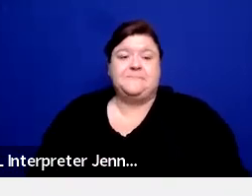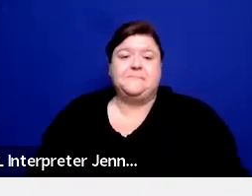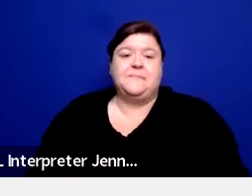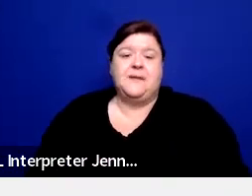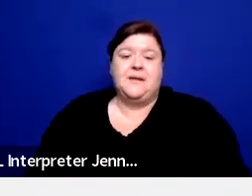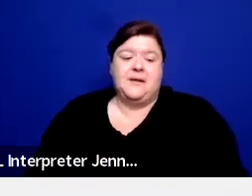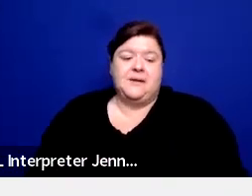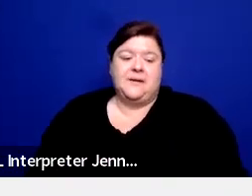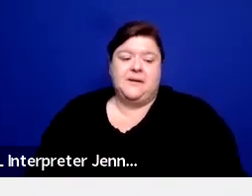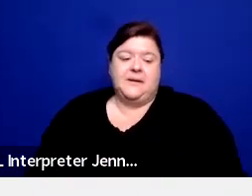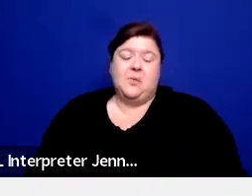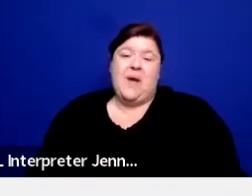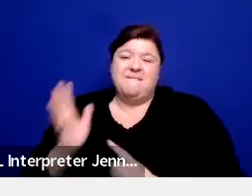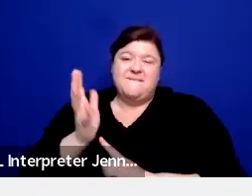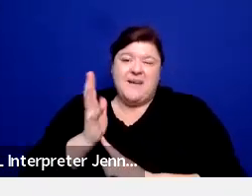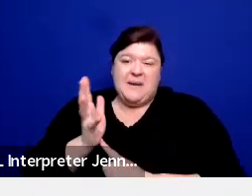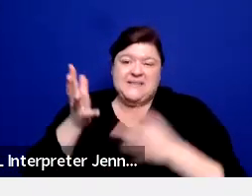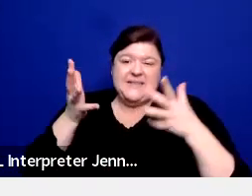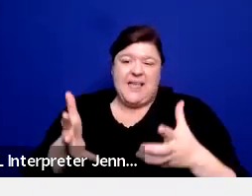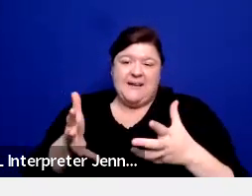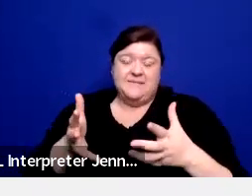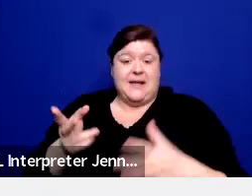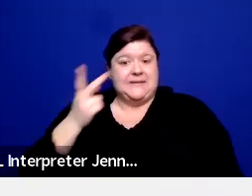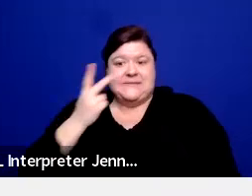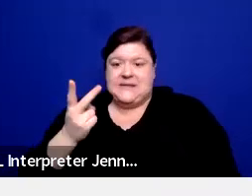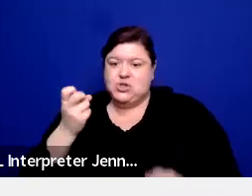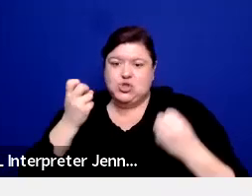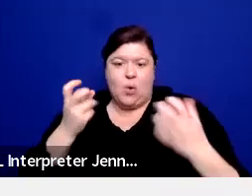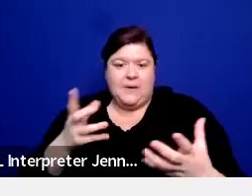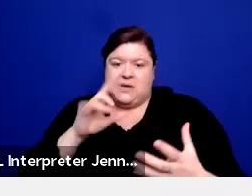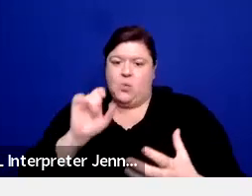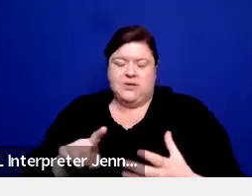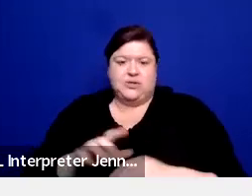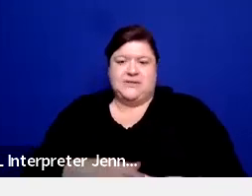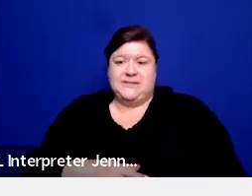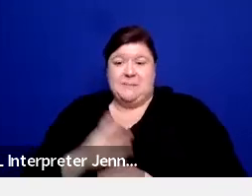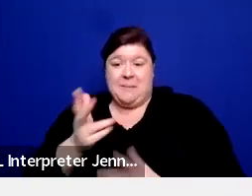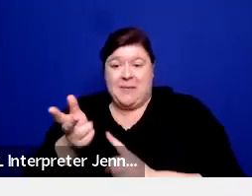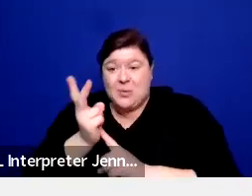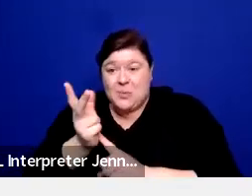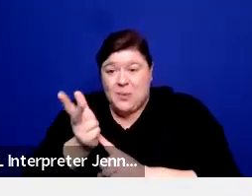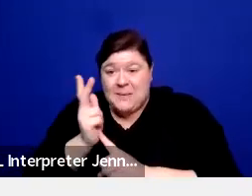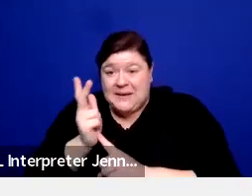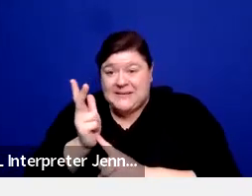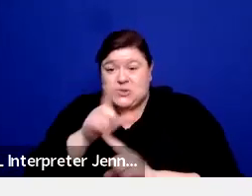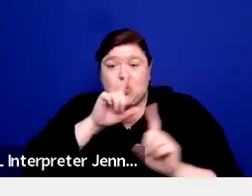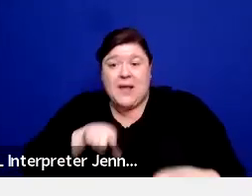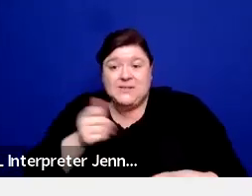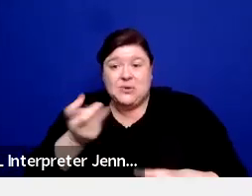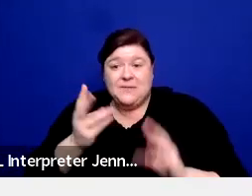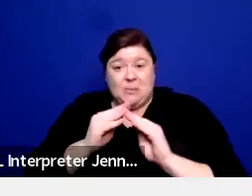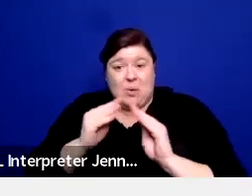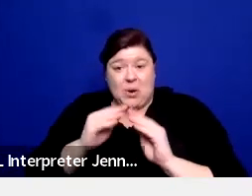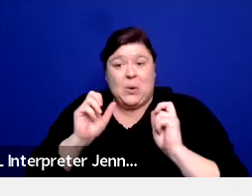about 5 minutes left, and just seeing the influx of questions, I would like for us to take, even if it's 3 minutes, to answer a few more of these. We'll go ahead